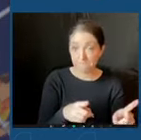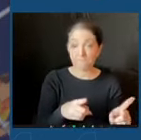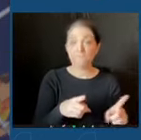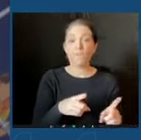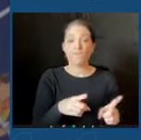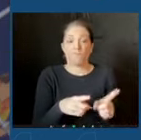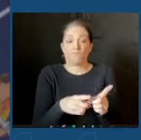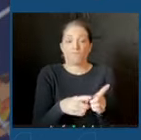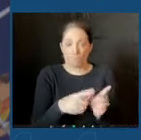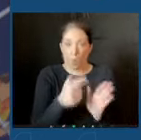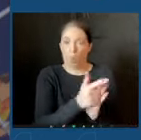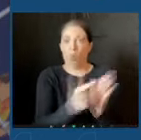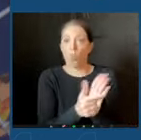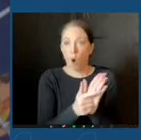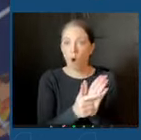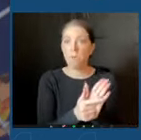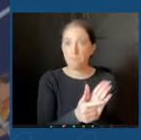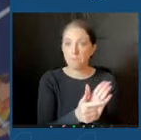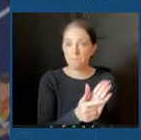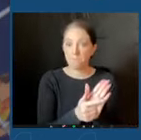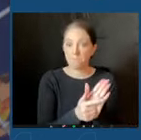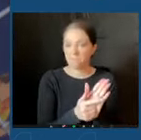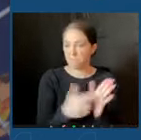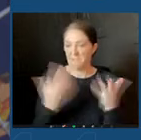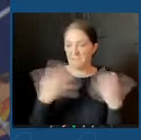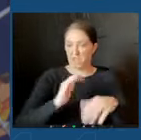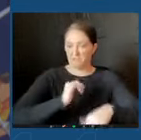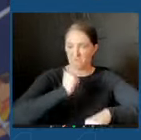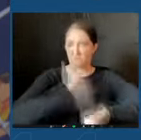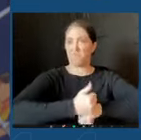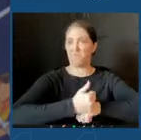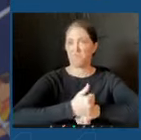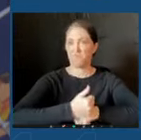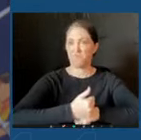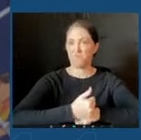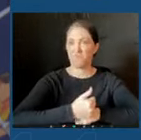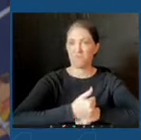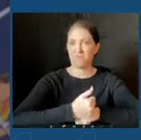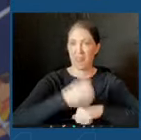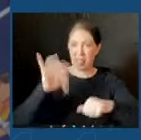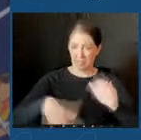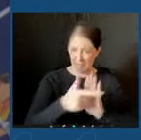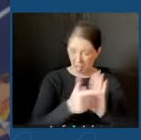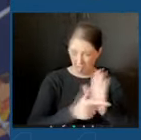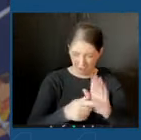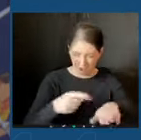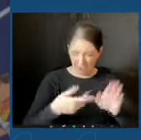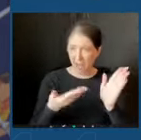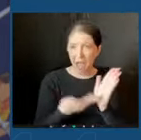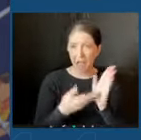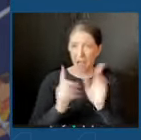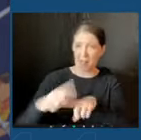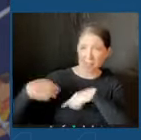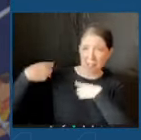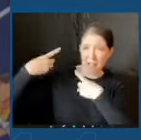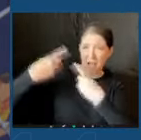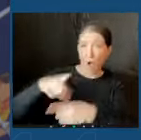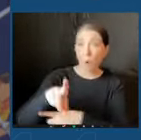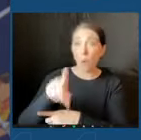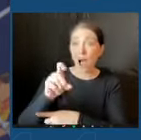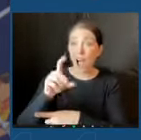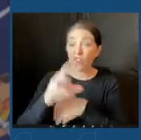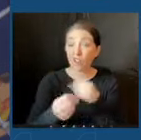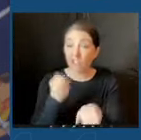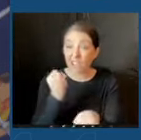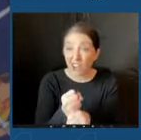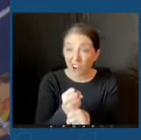law that we had in place, not just in the last couple of weeks. That law has been on the books for over 100 years to say